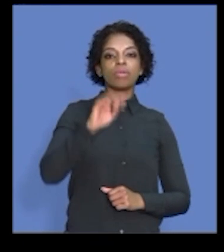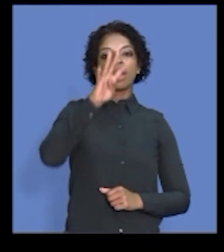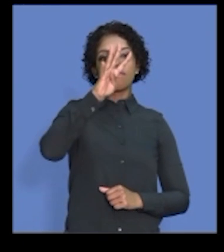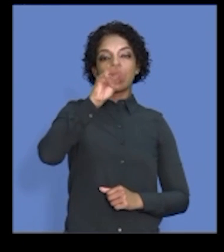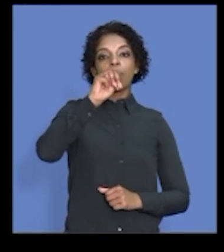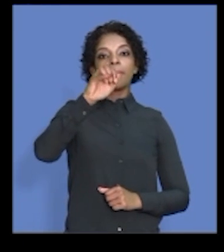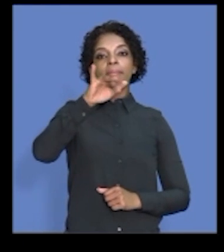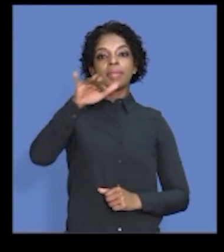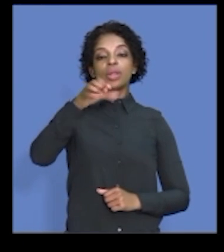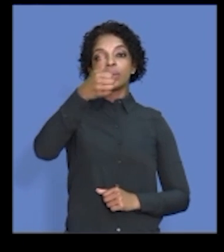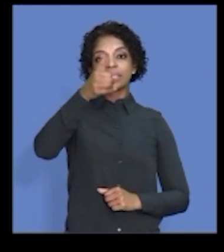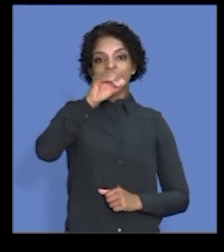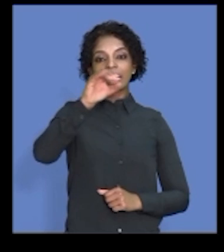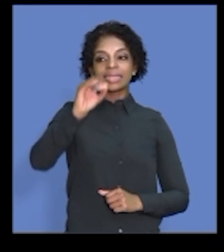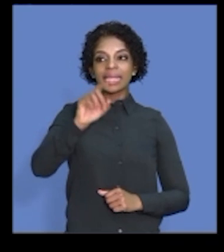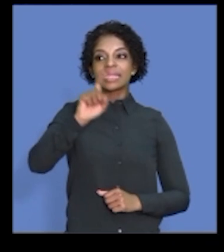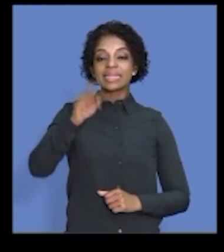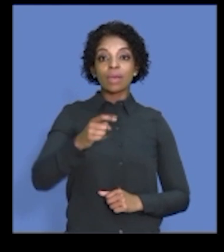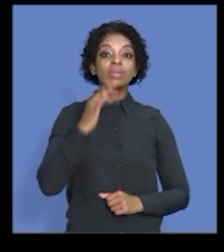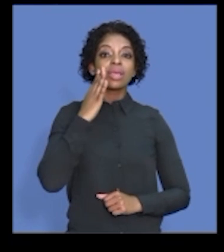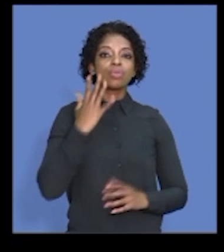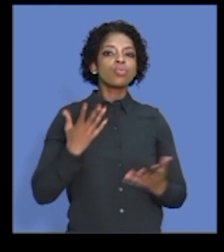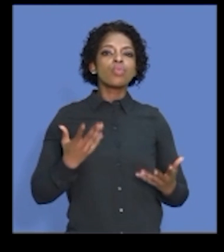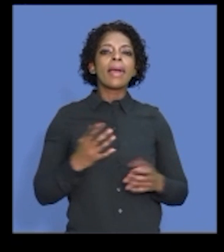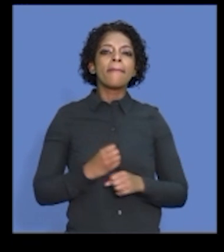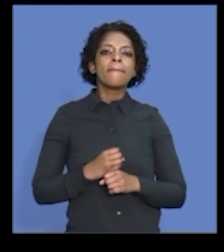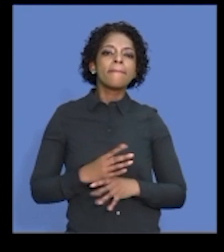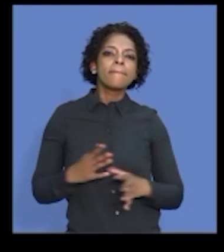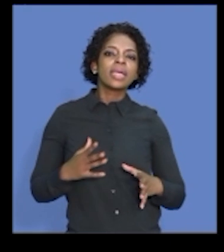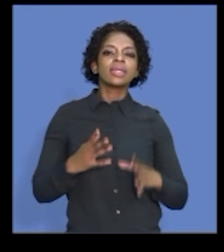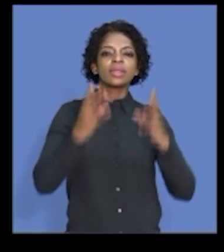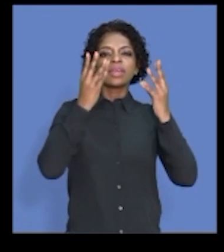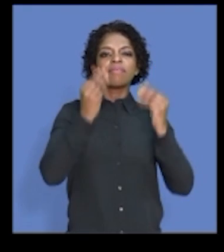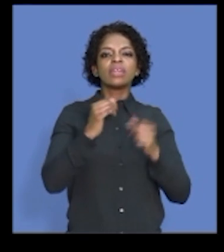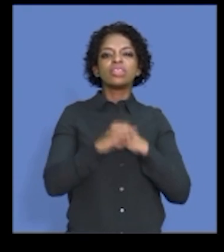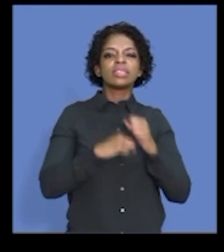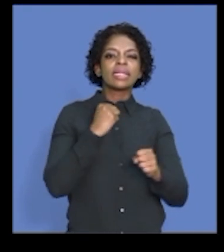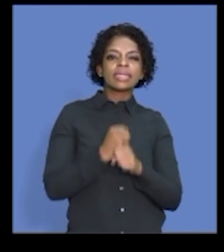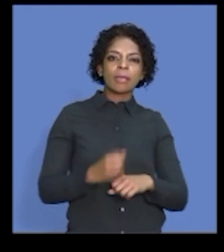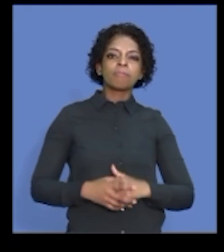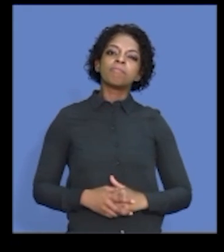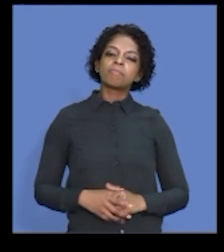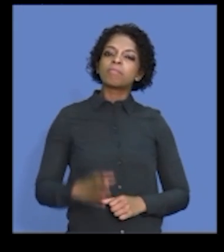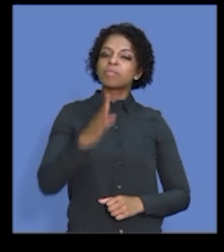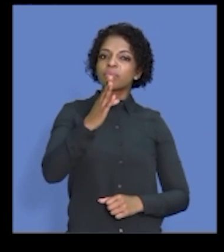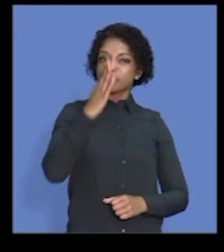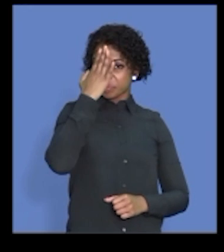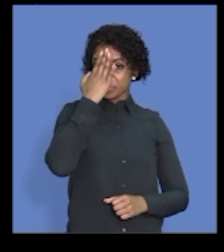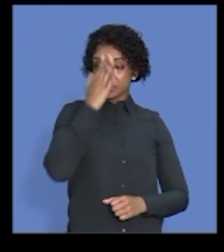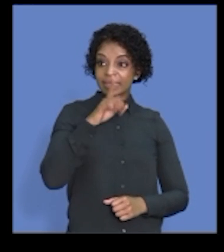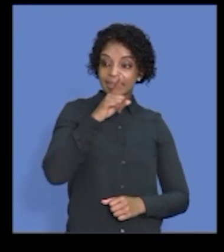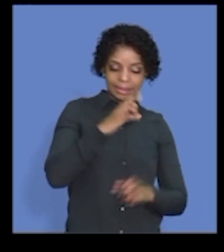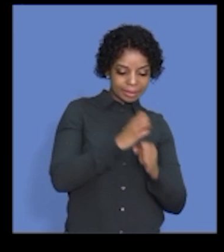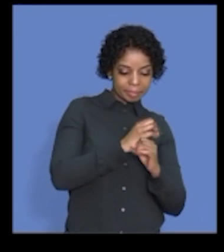4,600,000 when at the beginning of the financial year. You can now see the importance of that arrow. So you know that's the